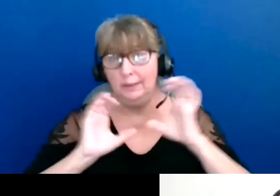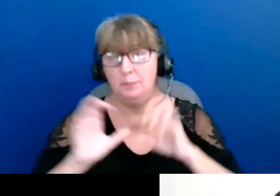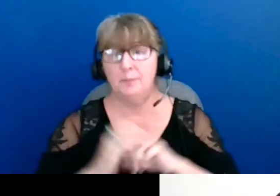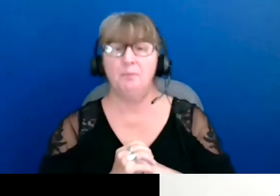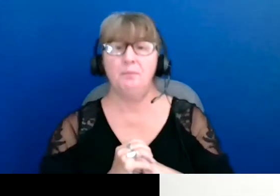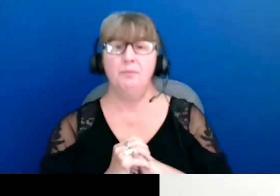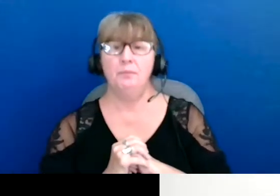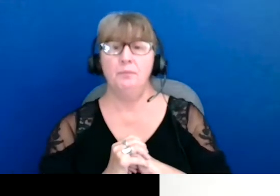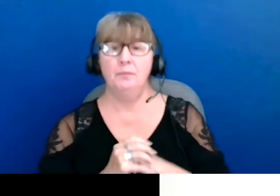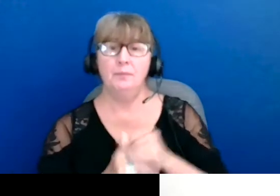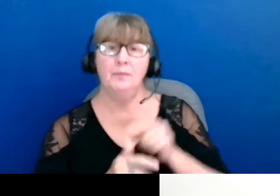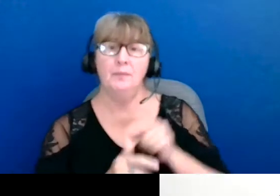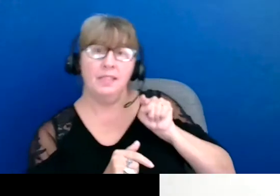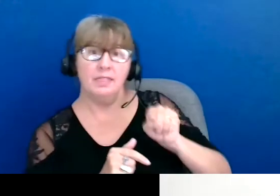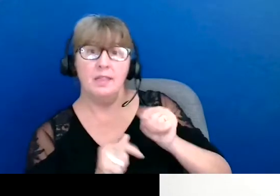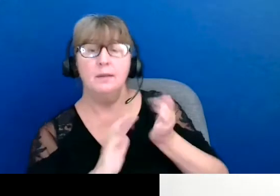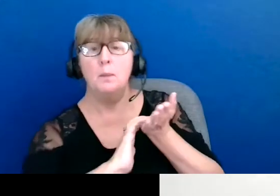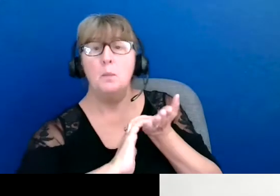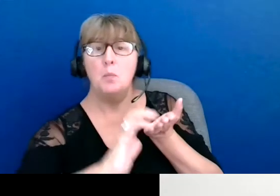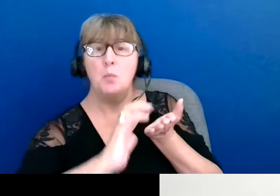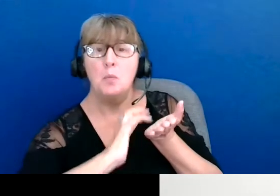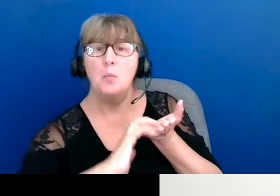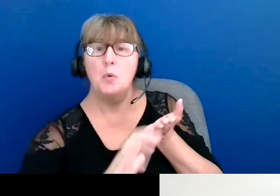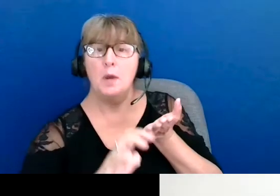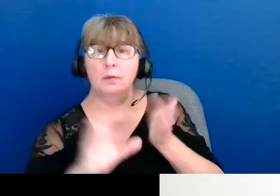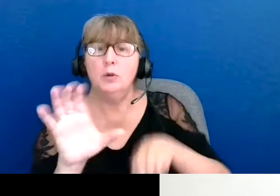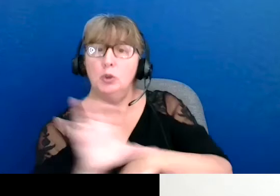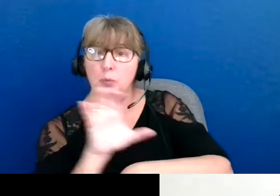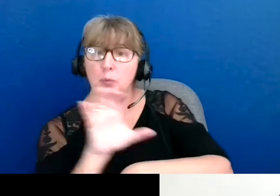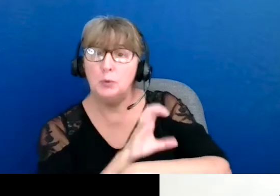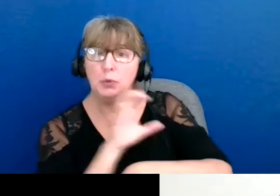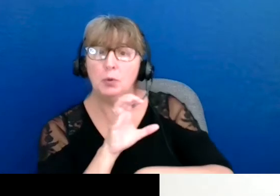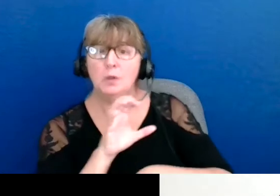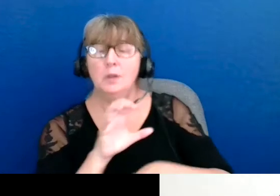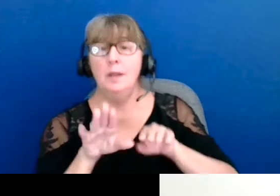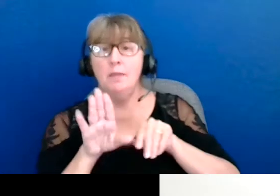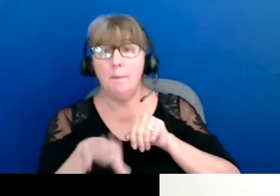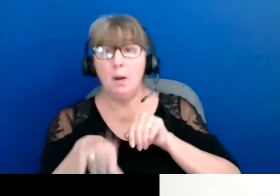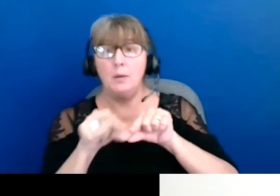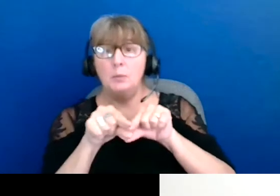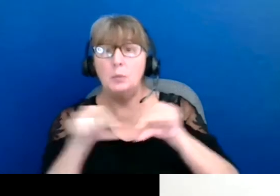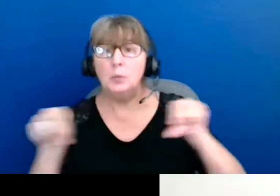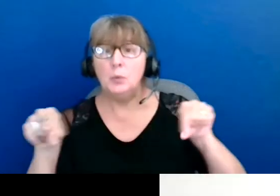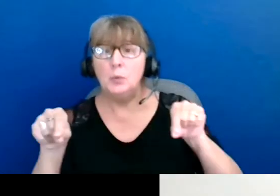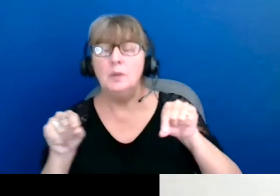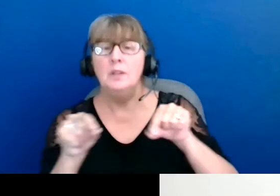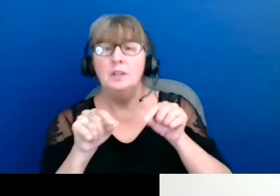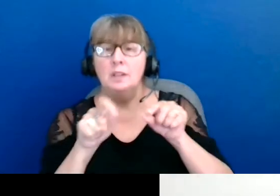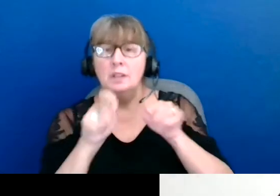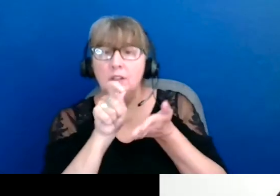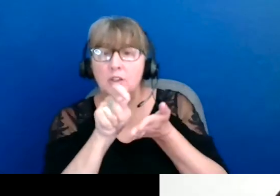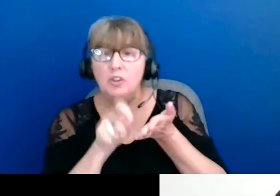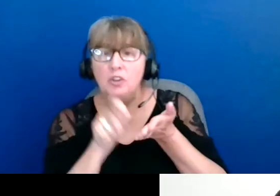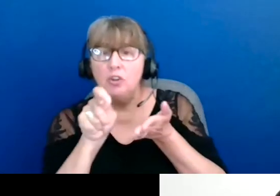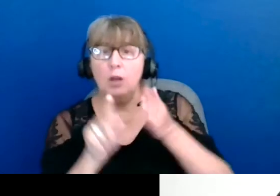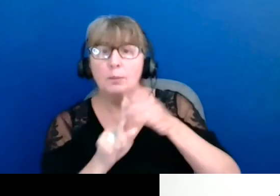I'm holding up a Braille computer, and there are dots along the bottom. I run my fingers over the dots to feel